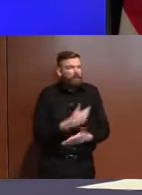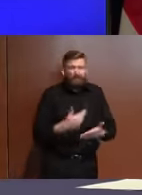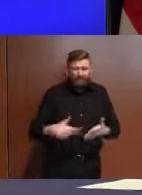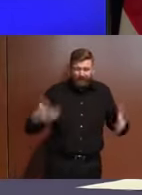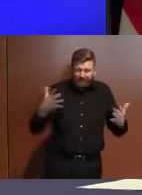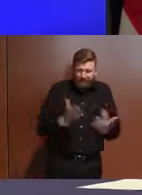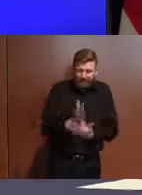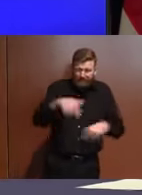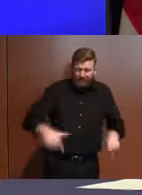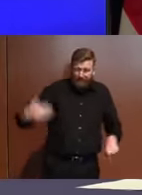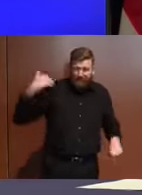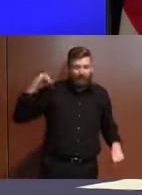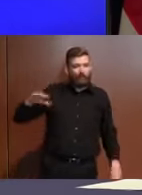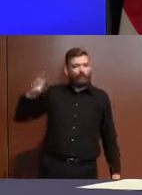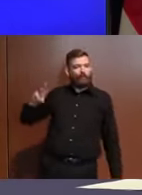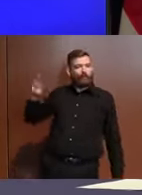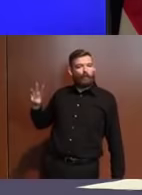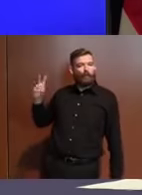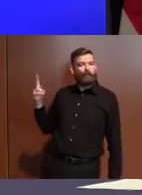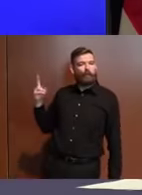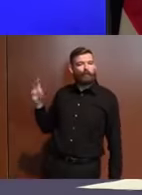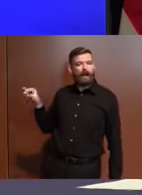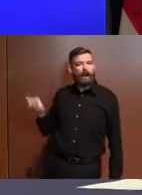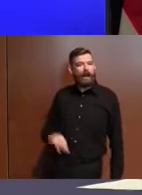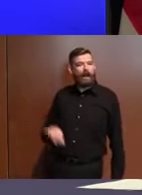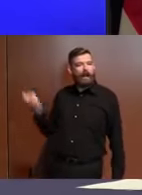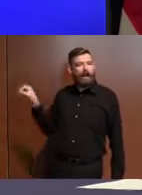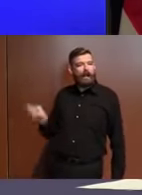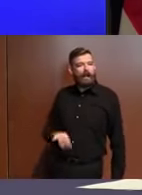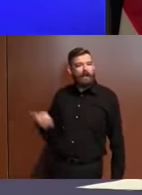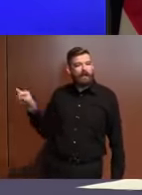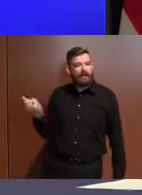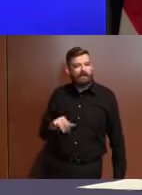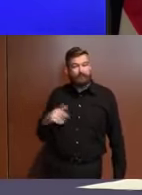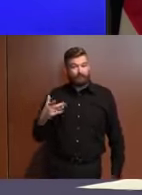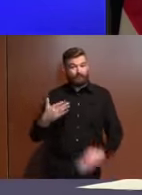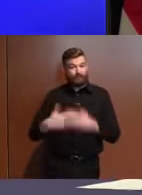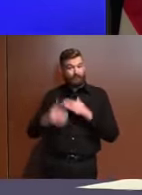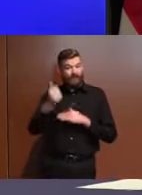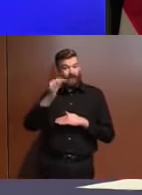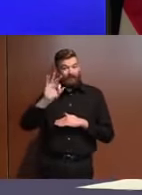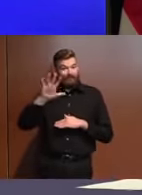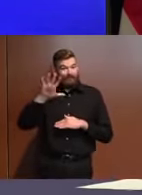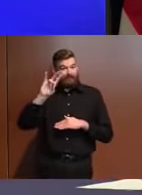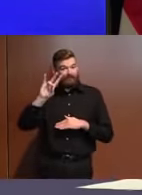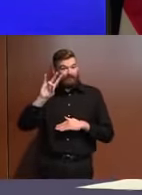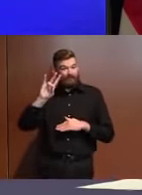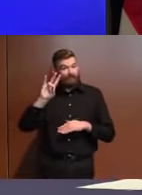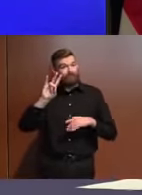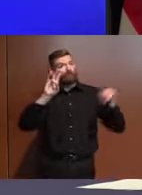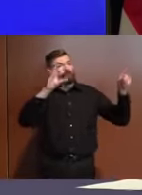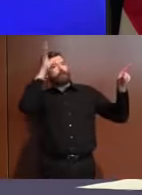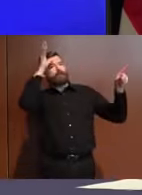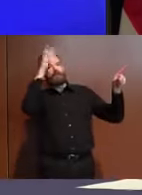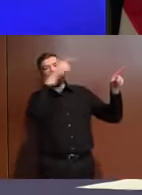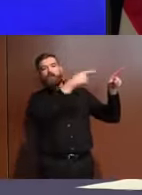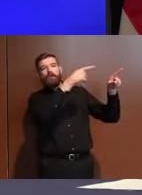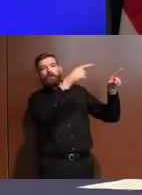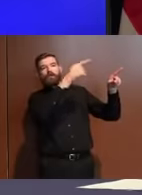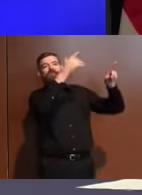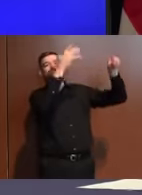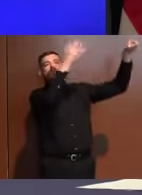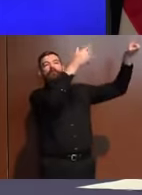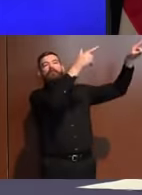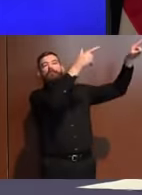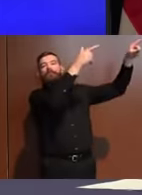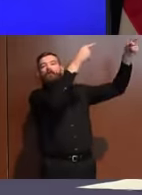it. So I was born in 57. I know this from my dad, my uncles, my aunts, my grandparents. But we got a